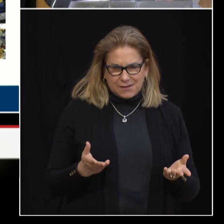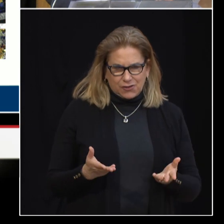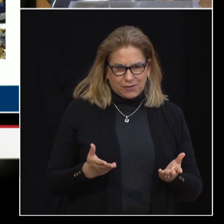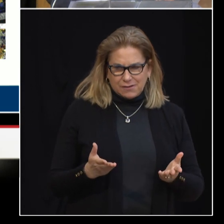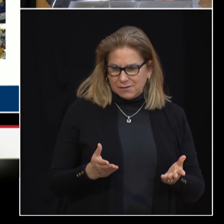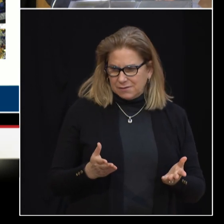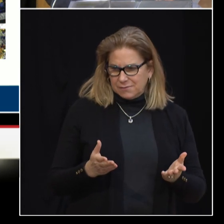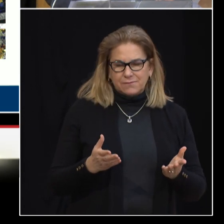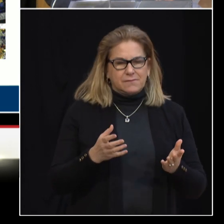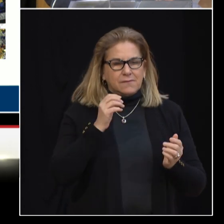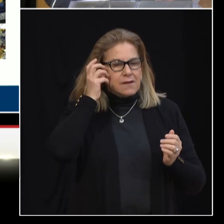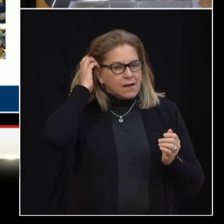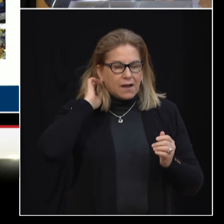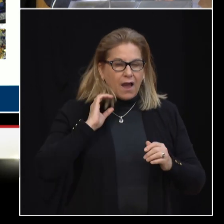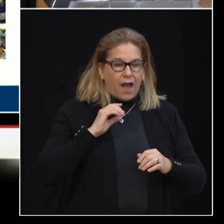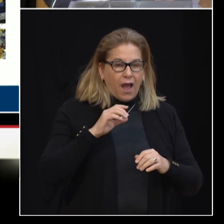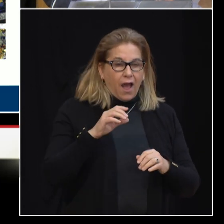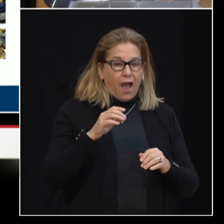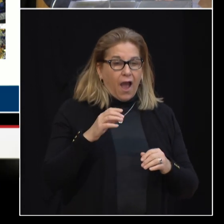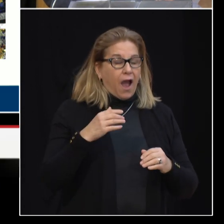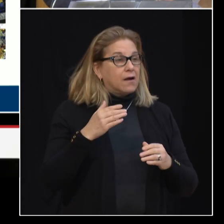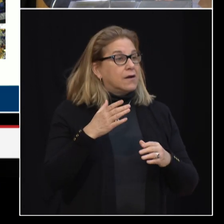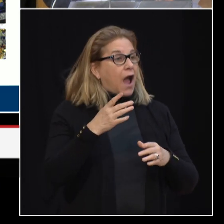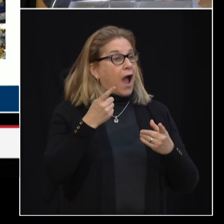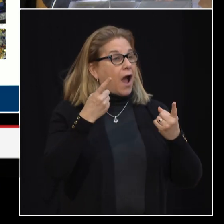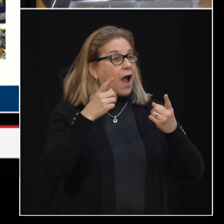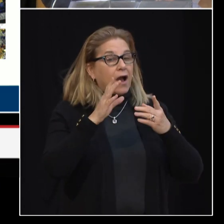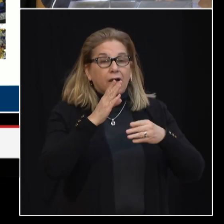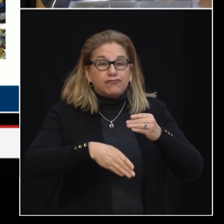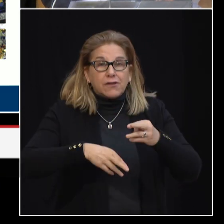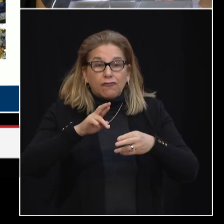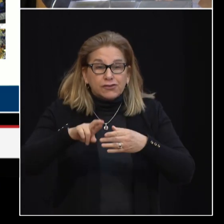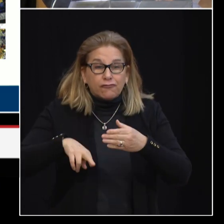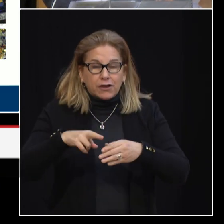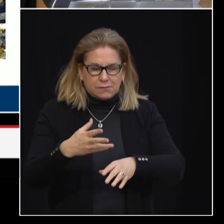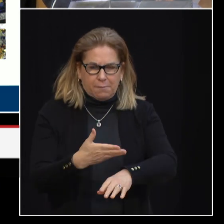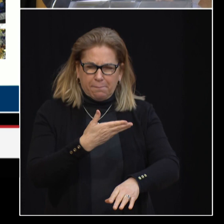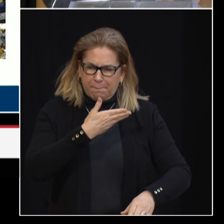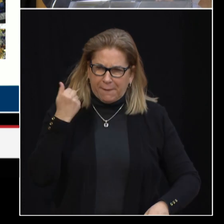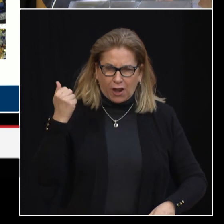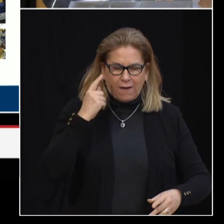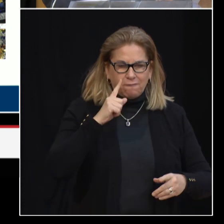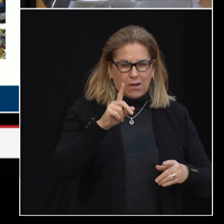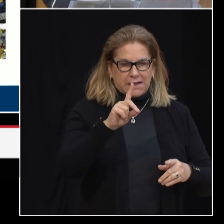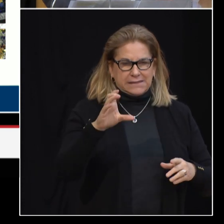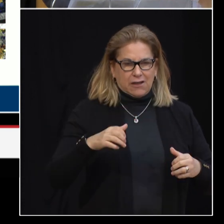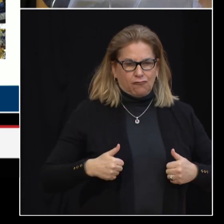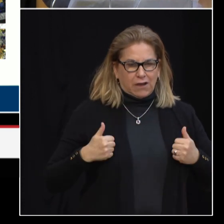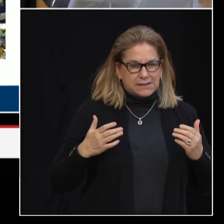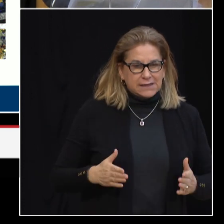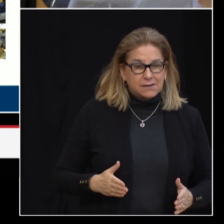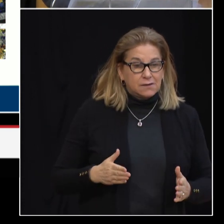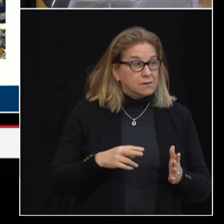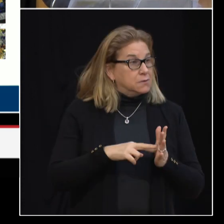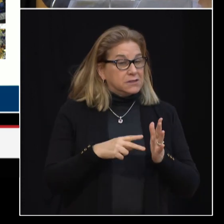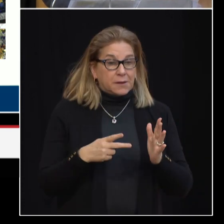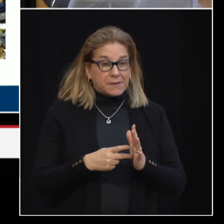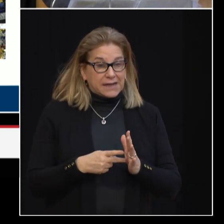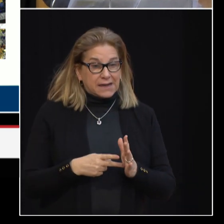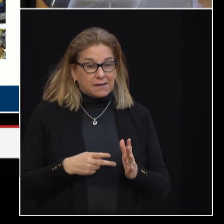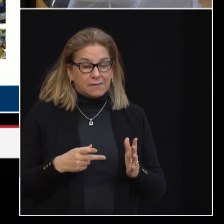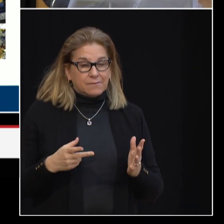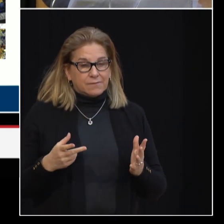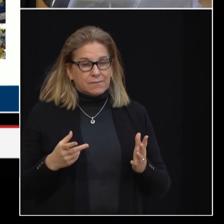residents. And that includes participating at a meaningful level in all of our development projects. To that end, the current